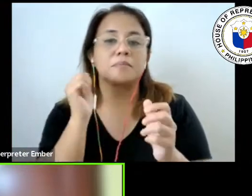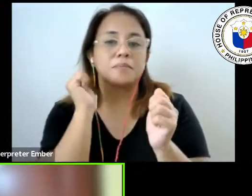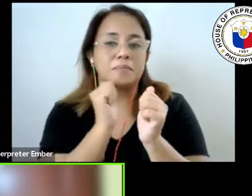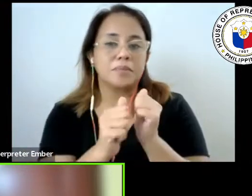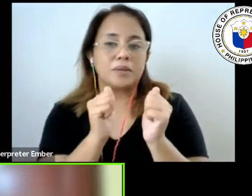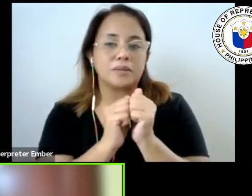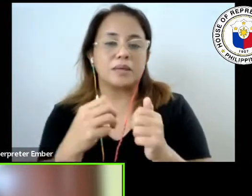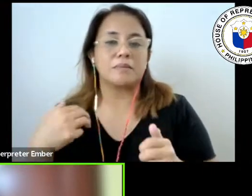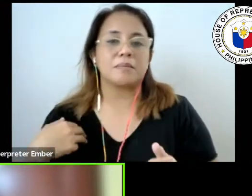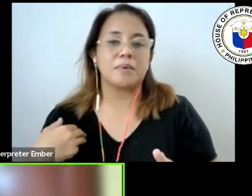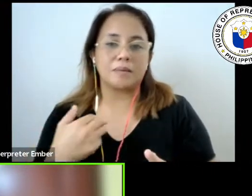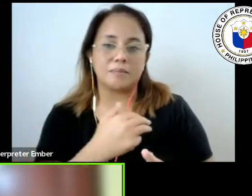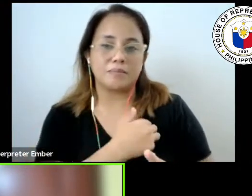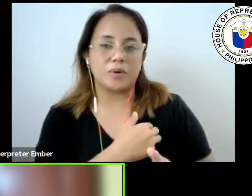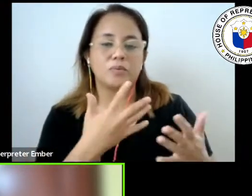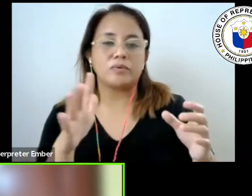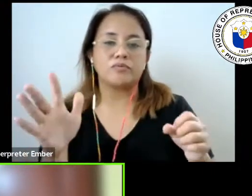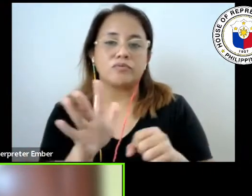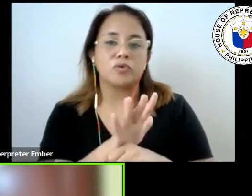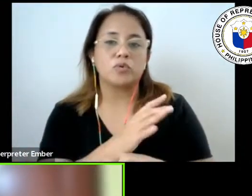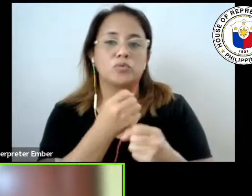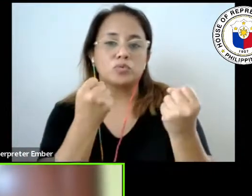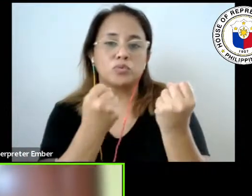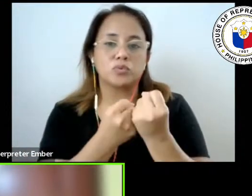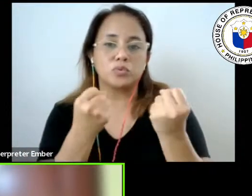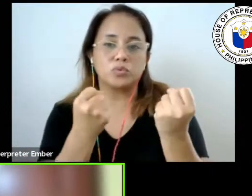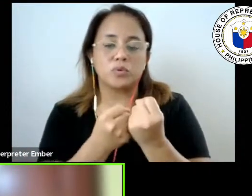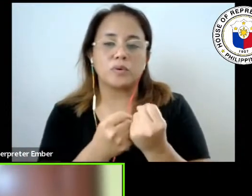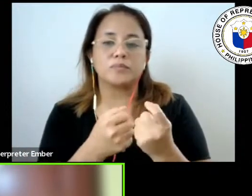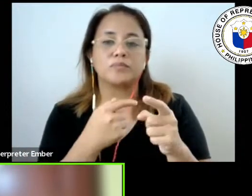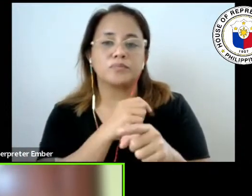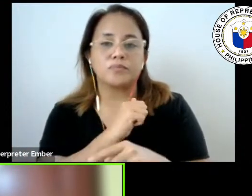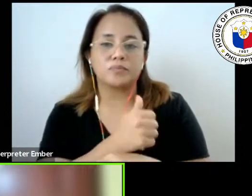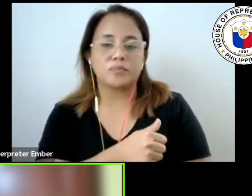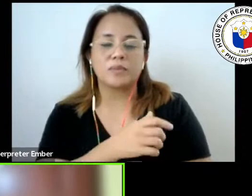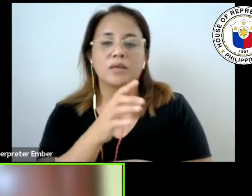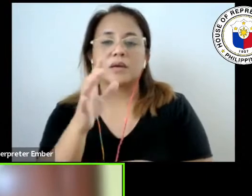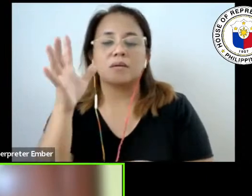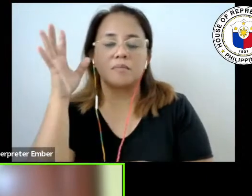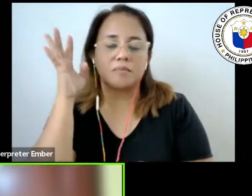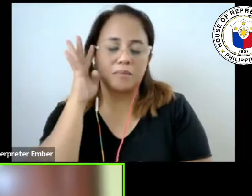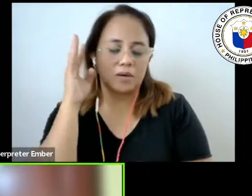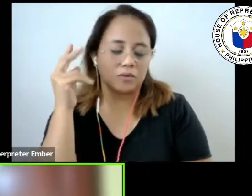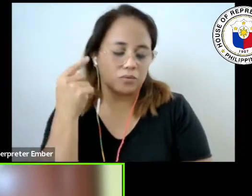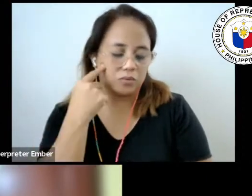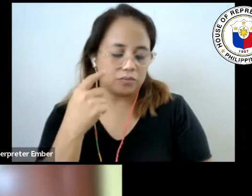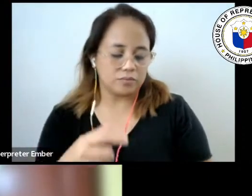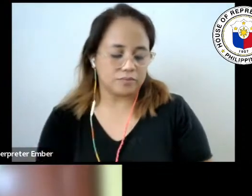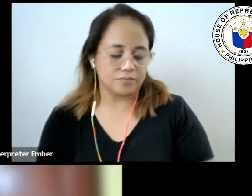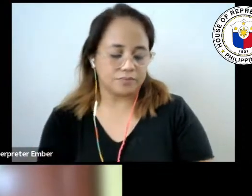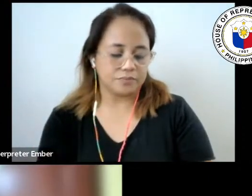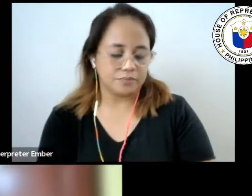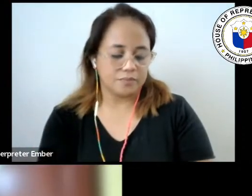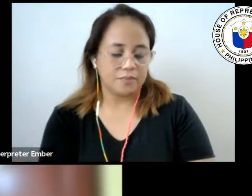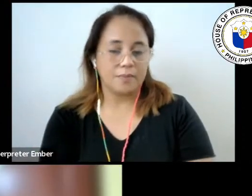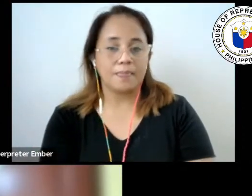Chair and the members, we fully support the House Bill authored by Representative Marco. Thank you. Thank